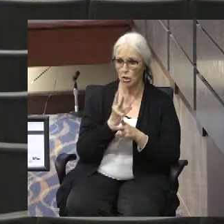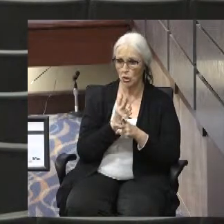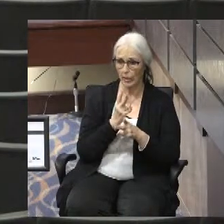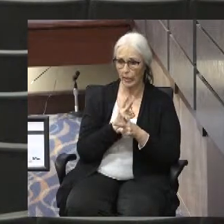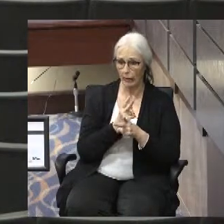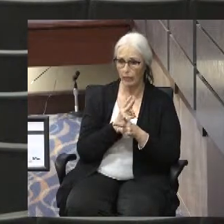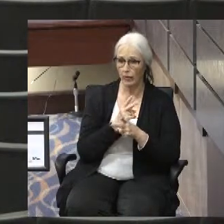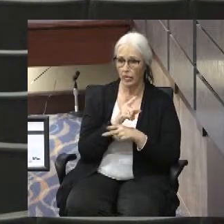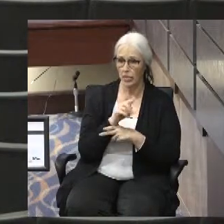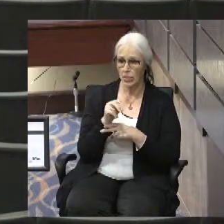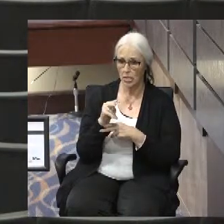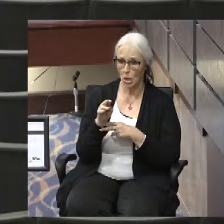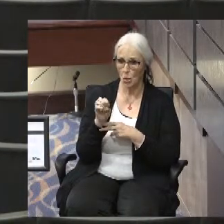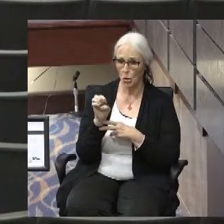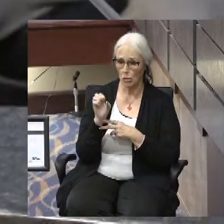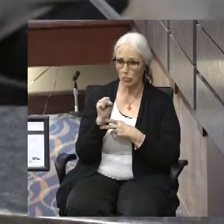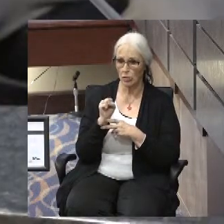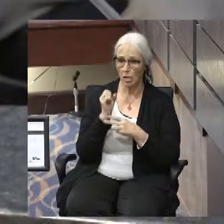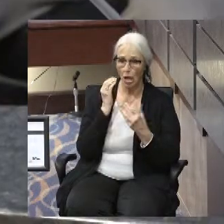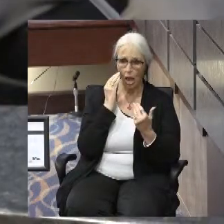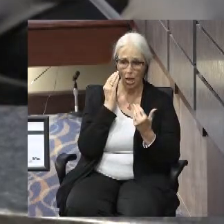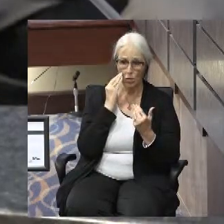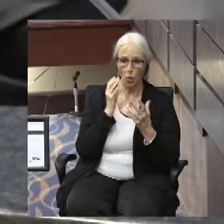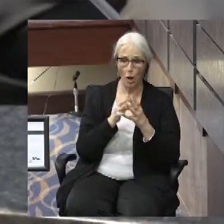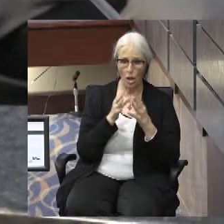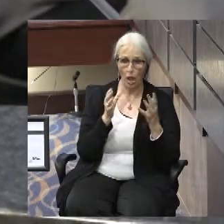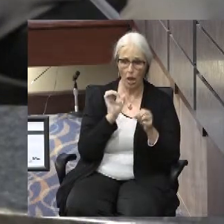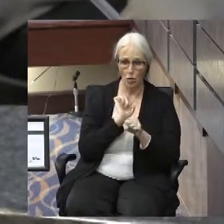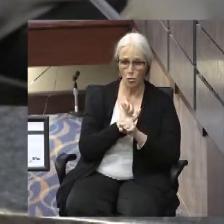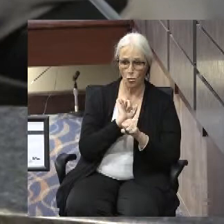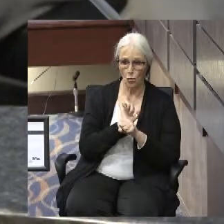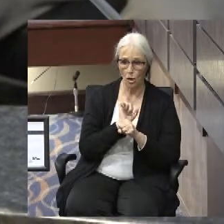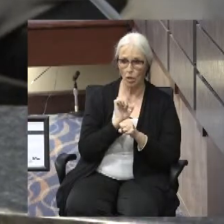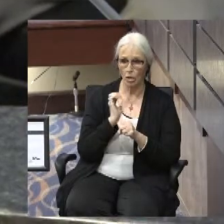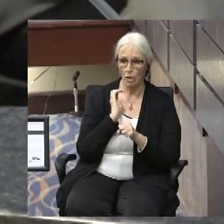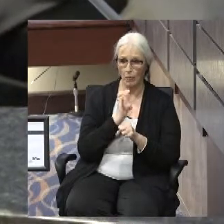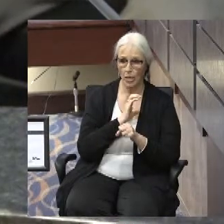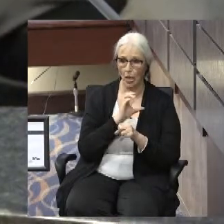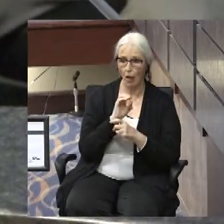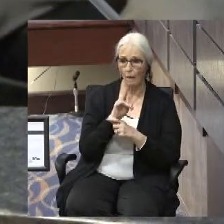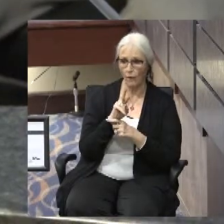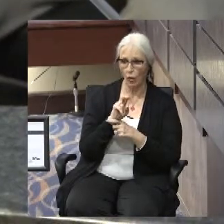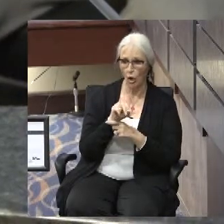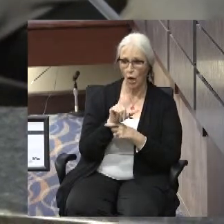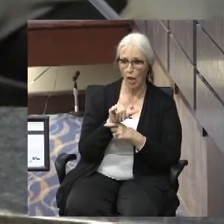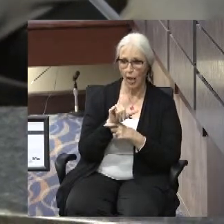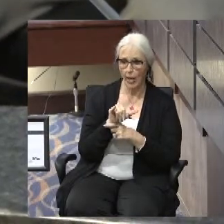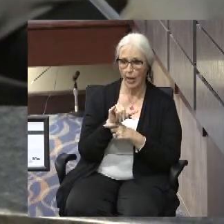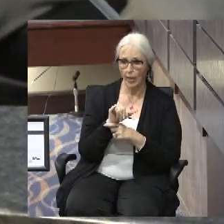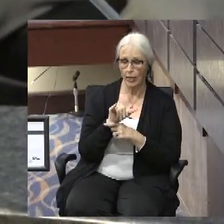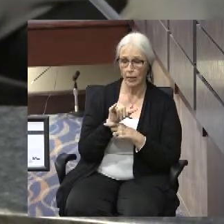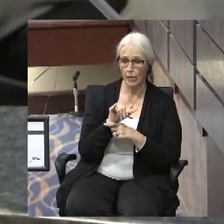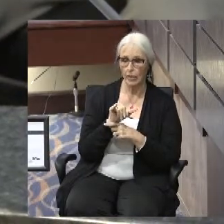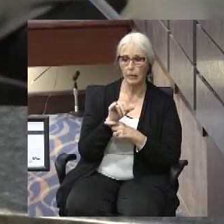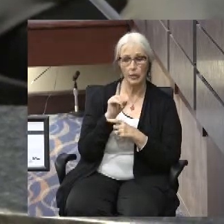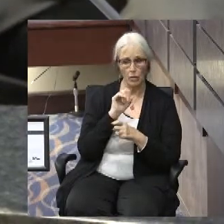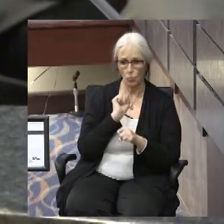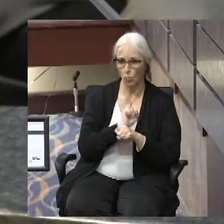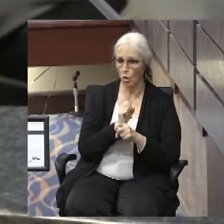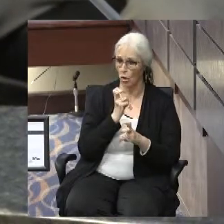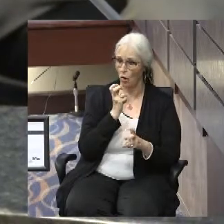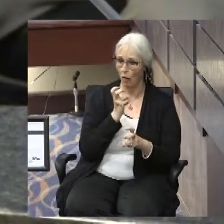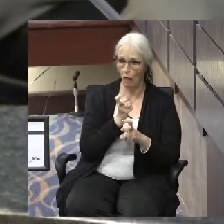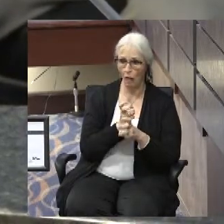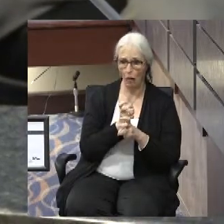on LaSalle. I know there's been a lot of work from the committee of the overlay district. They've worked real hard. The LaSalle